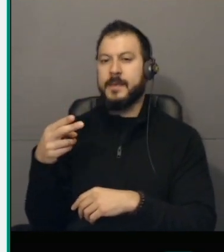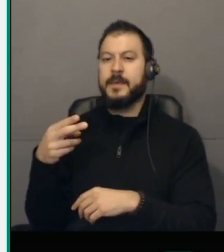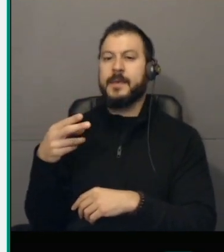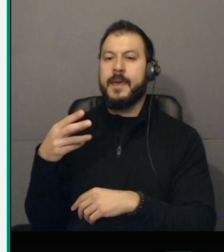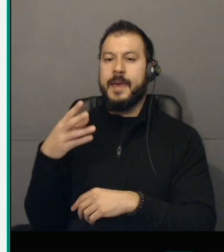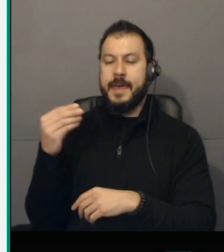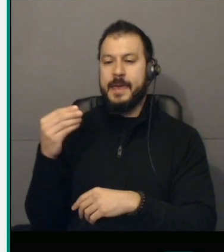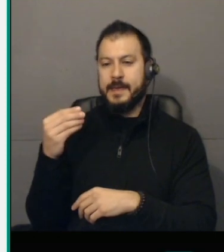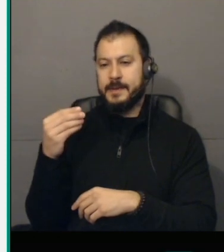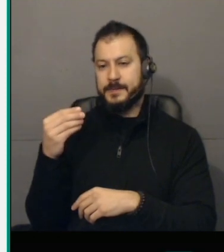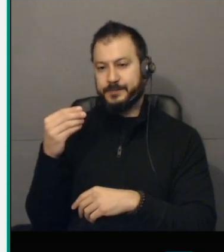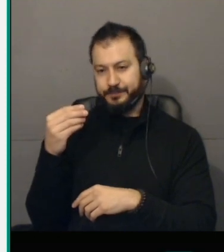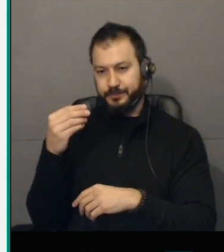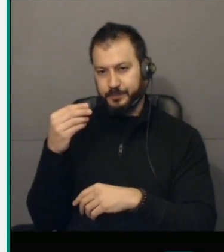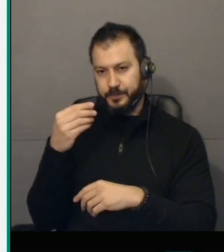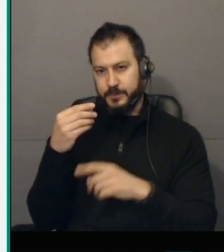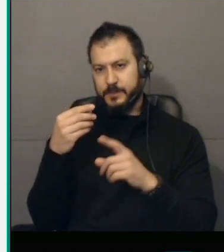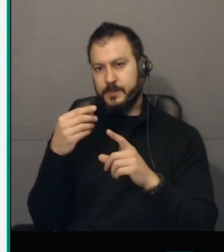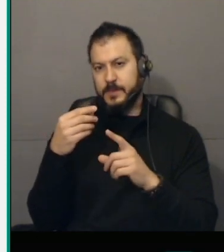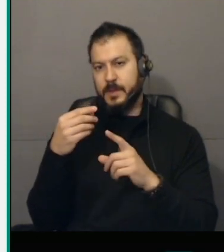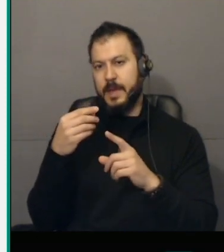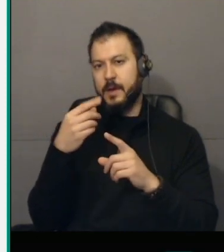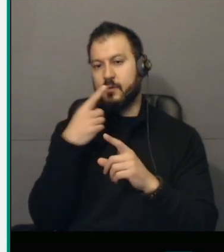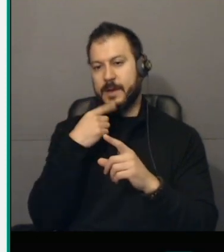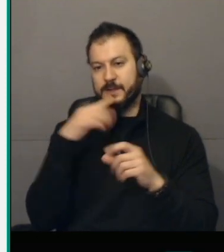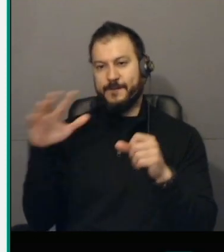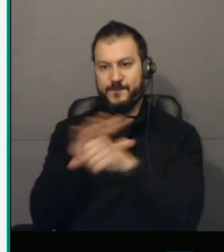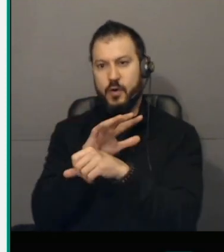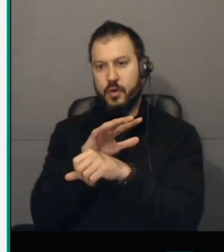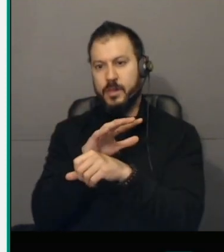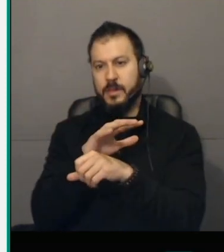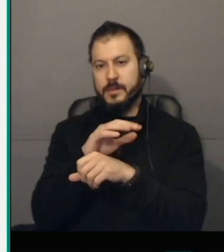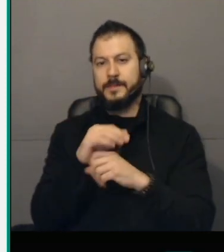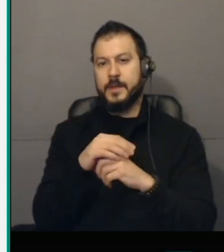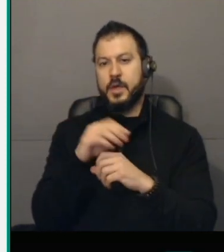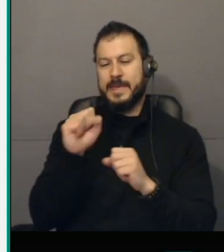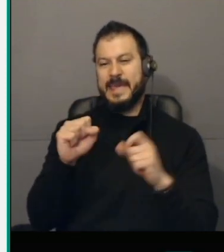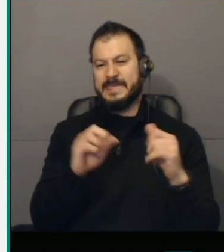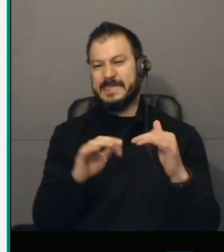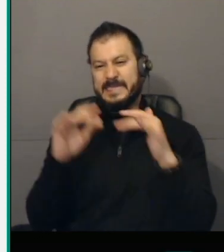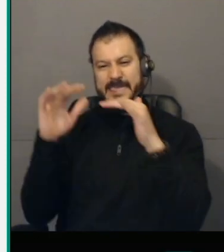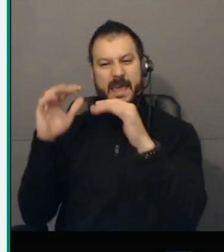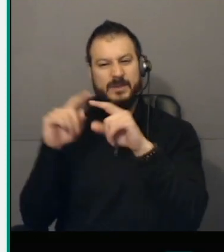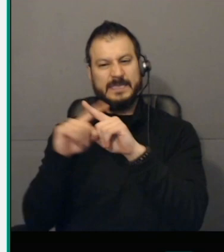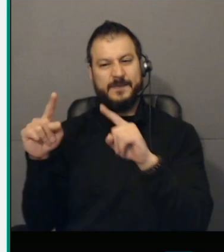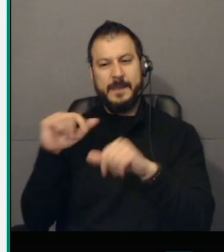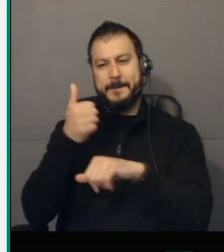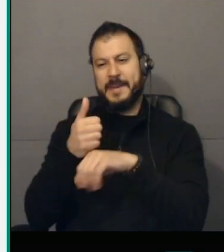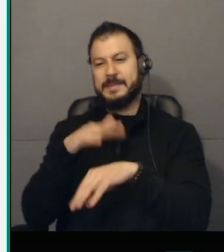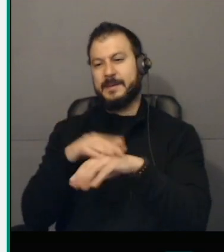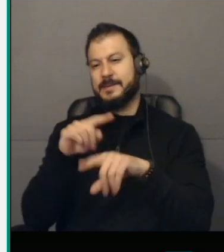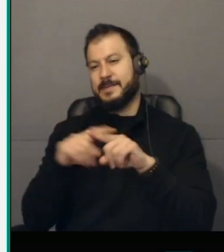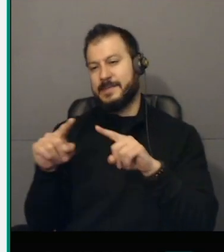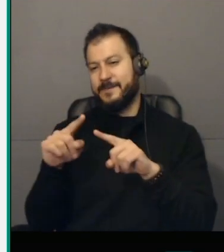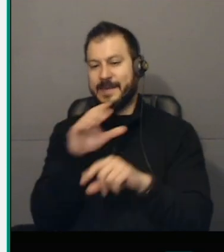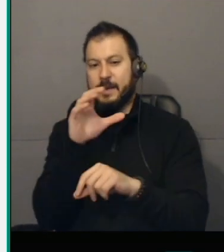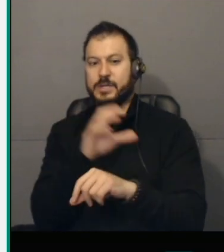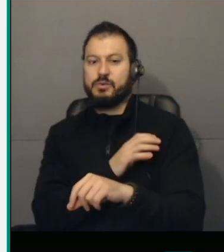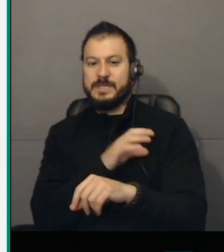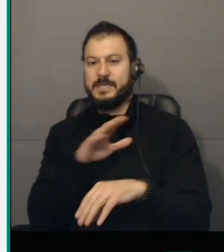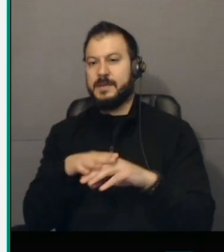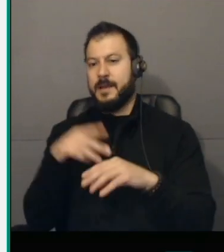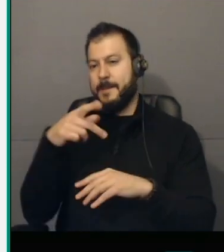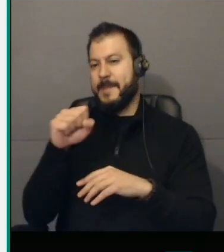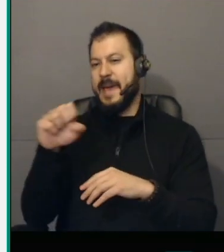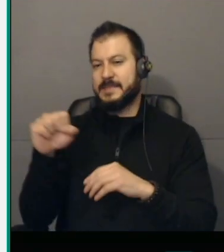half resolution. As you can see, past performance can scale quite differently based on different performance characteristics of a